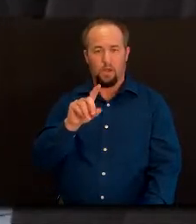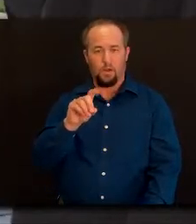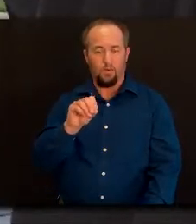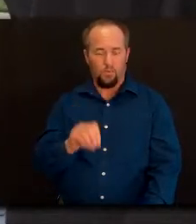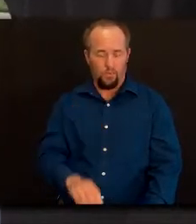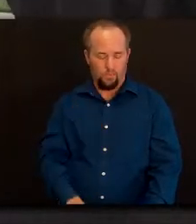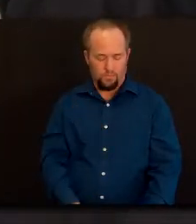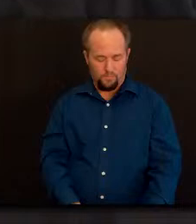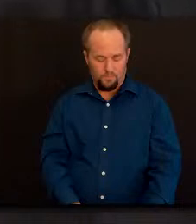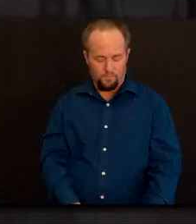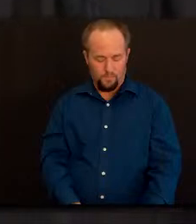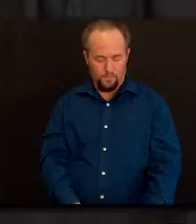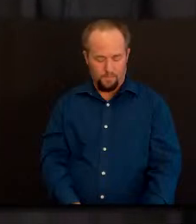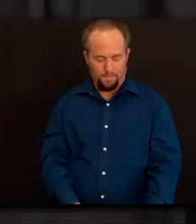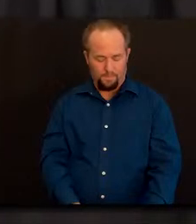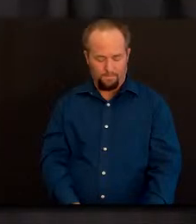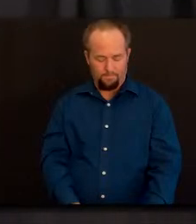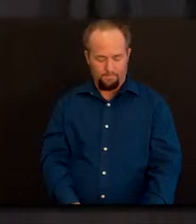Maldonado.